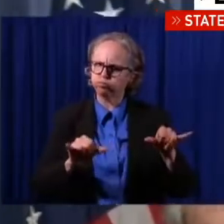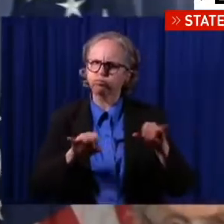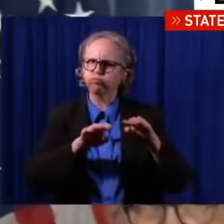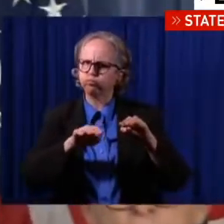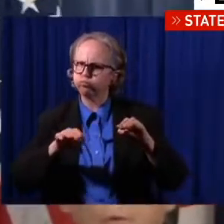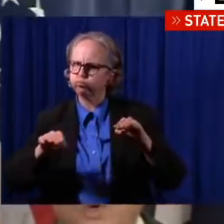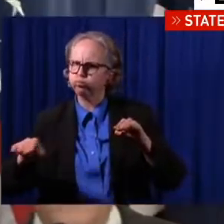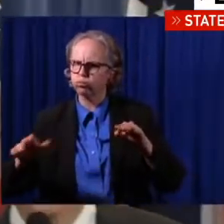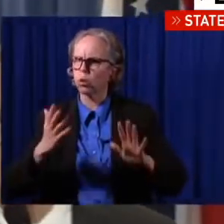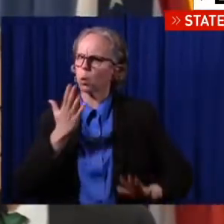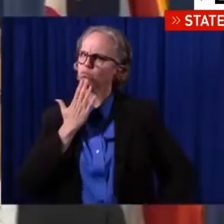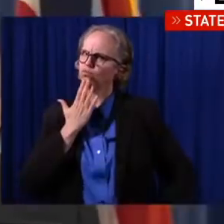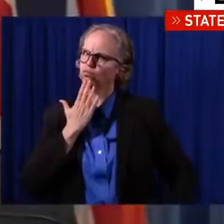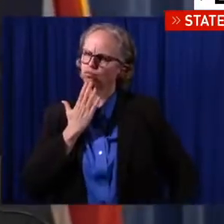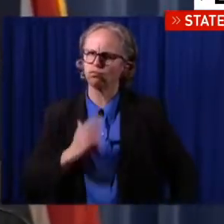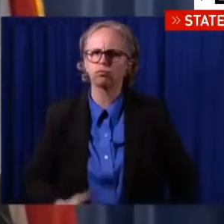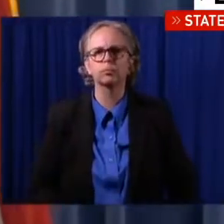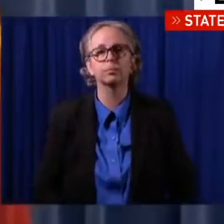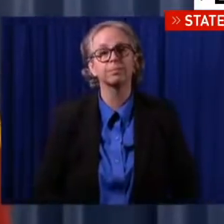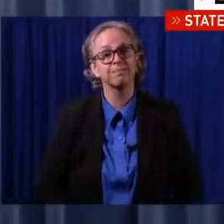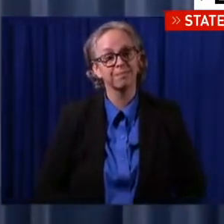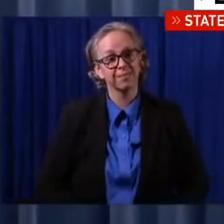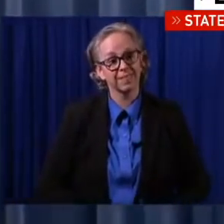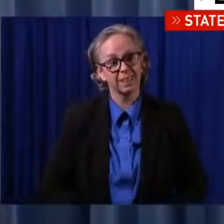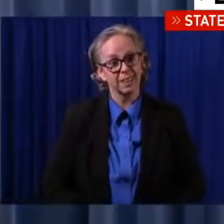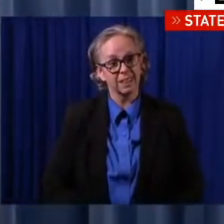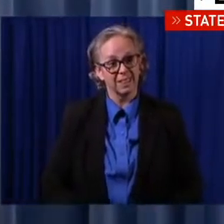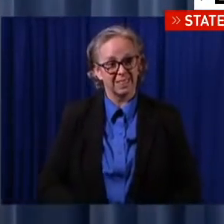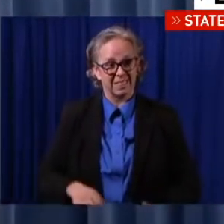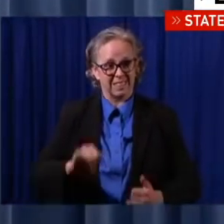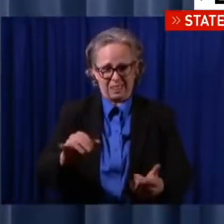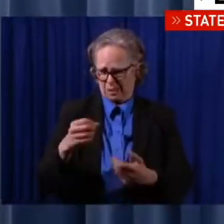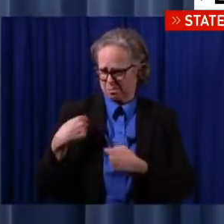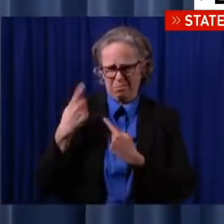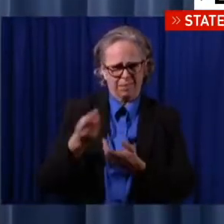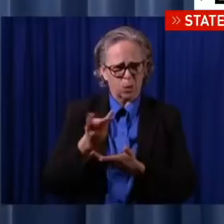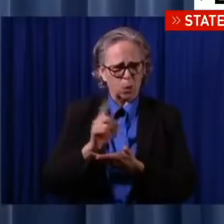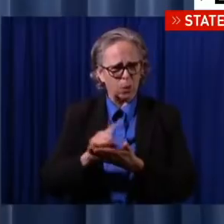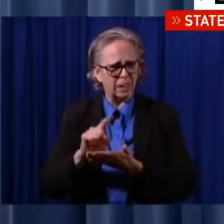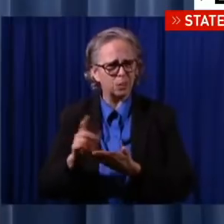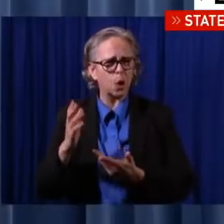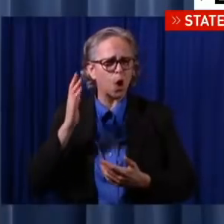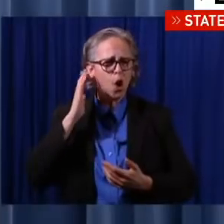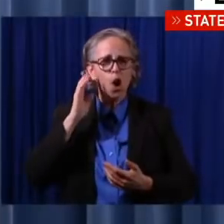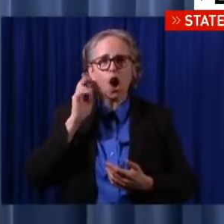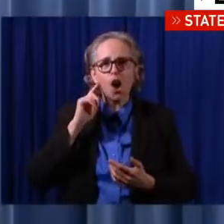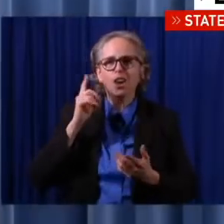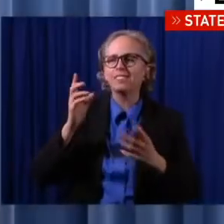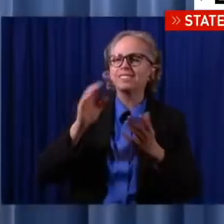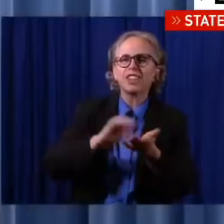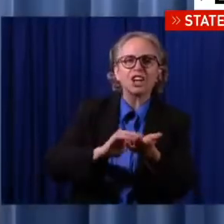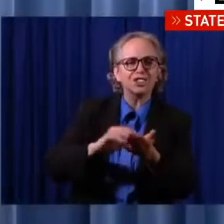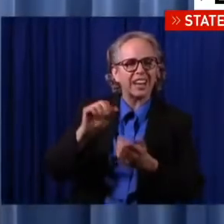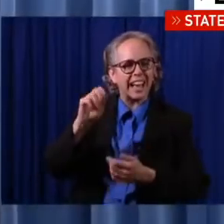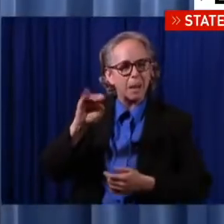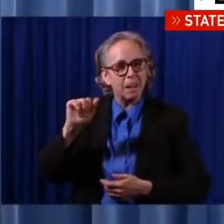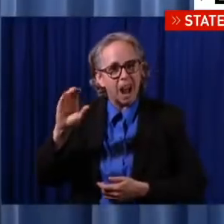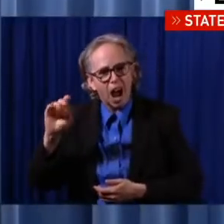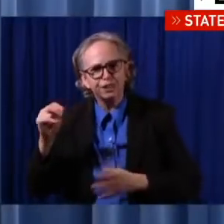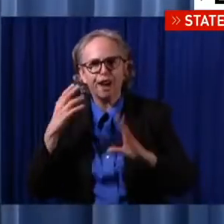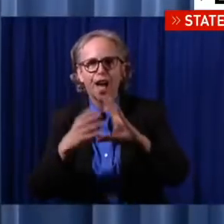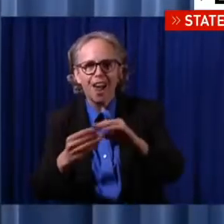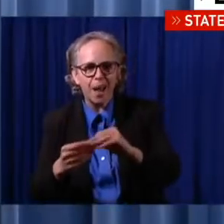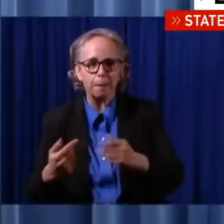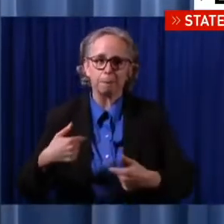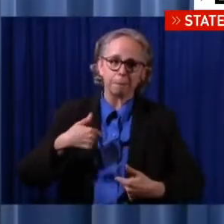During the past several weeks, you heard Dr. Acton, you heard me, you heard the Lieutenant Governor talk